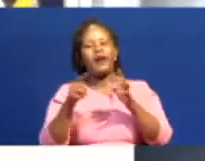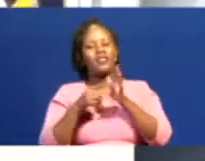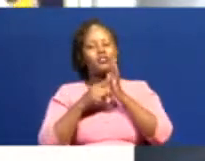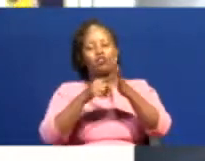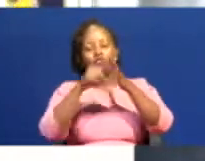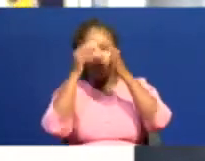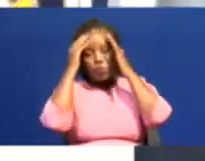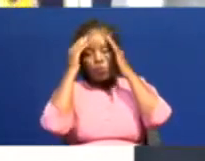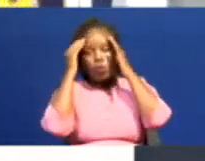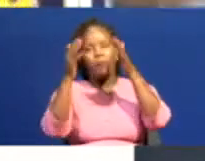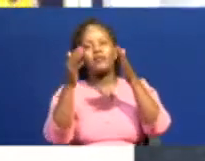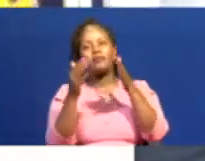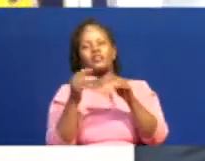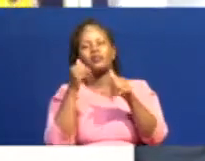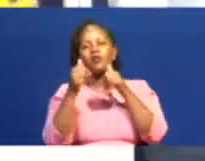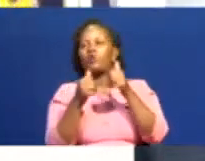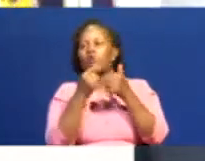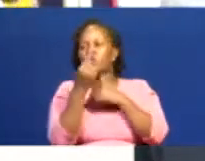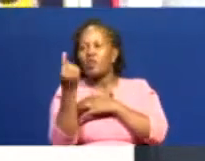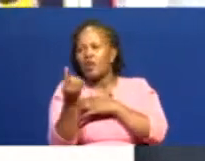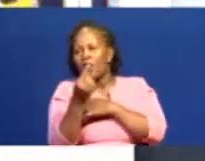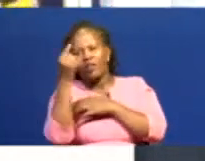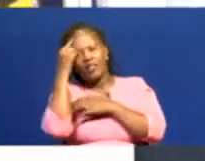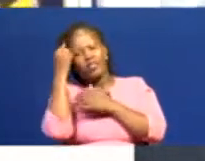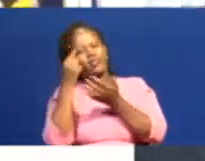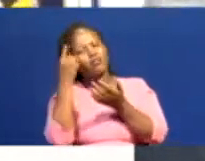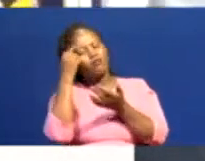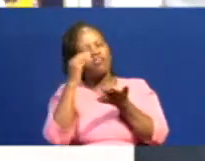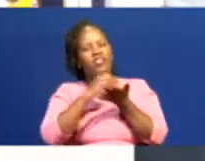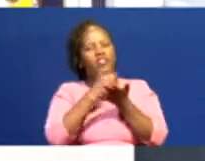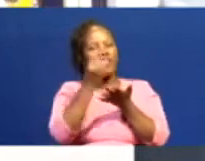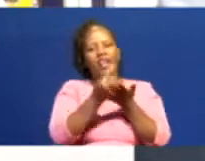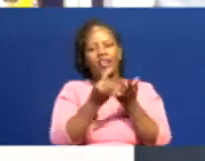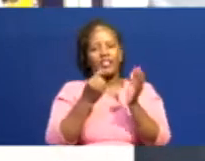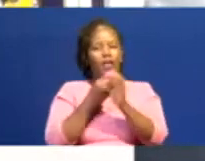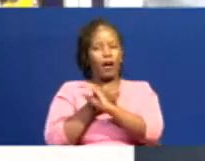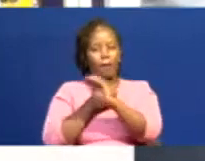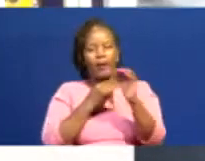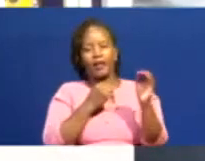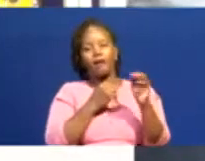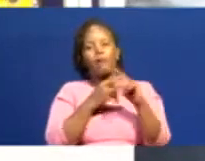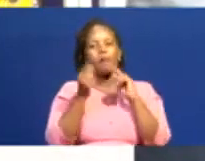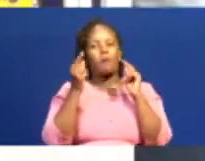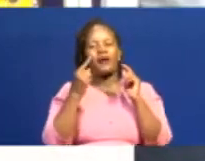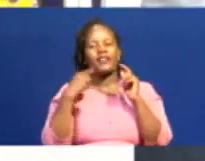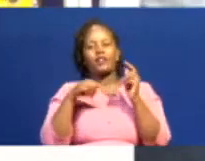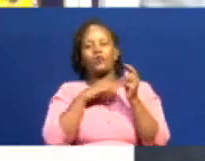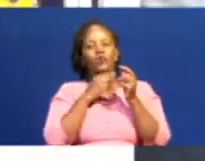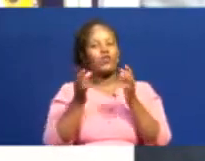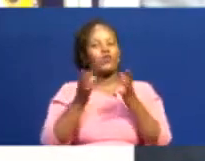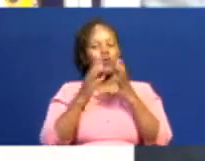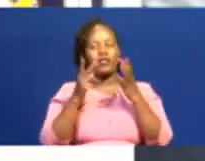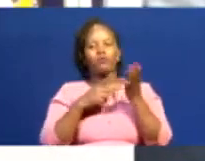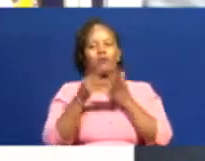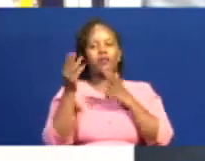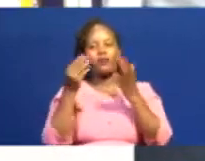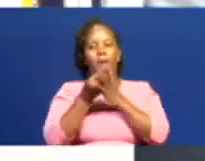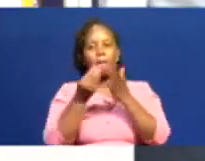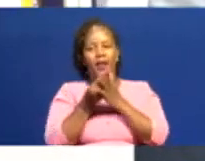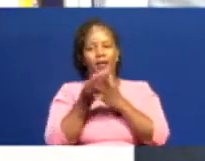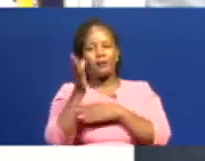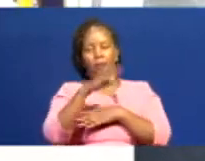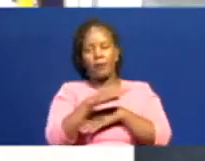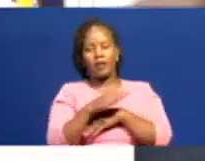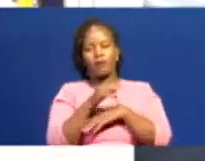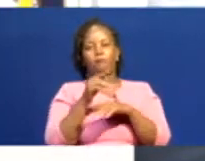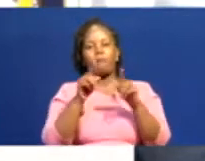this course we don't just give grants for grants purposes, but we don't require that you pay that money back. We just require